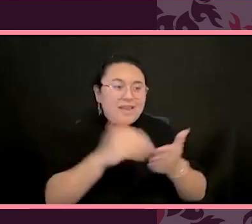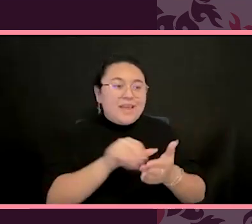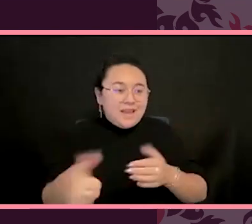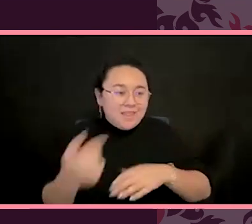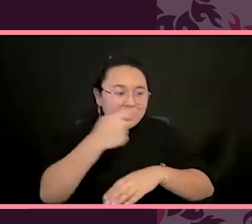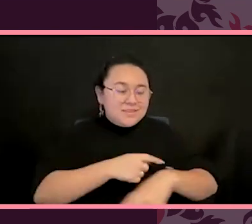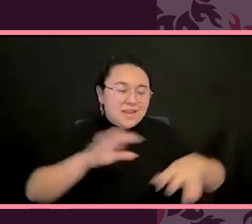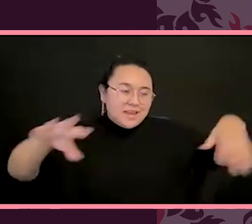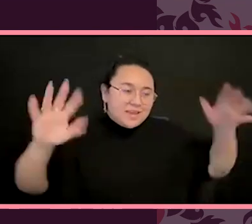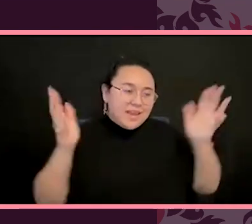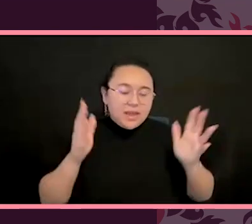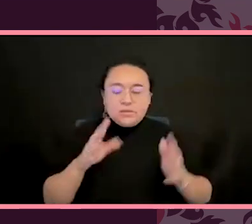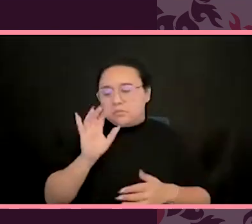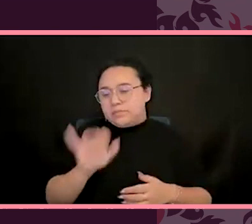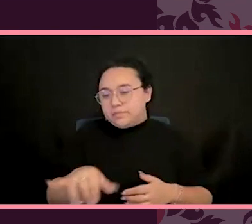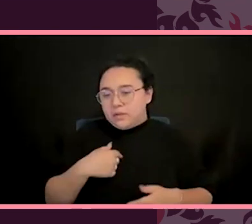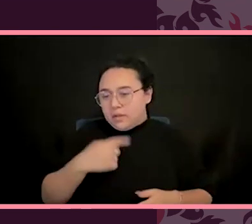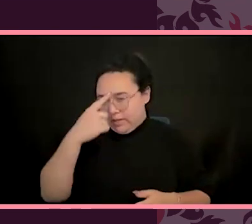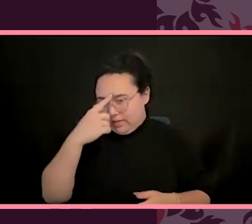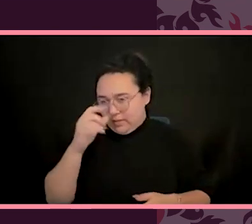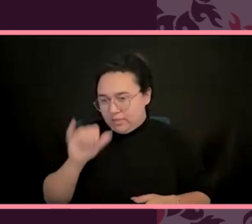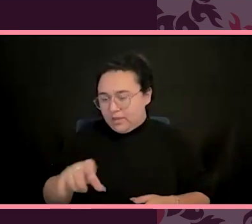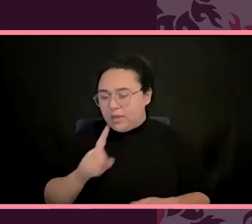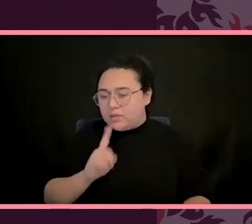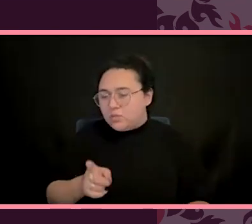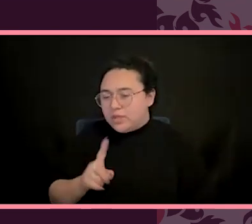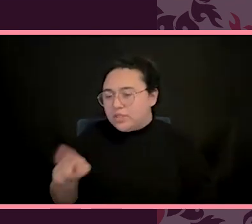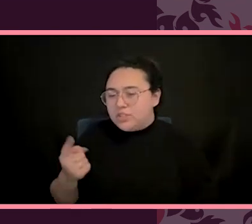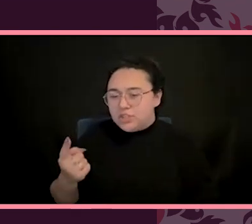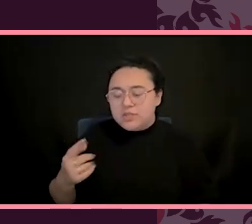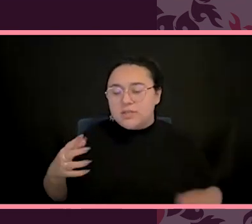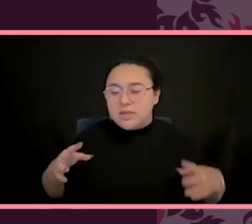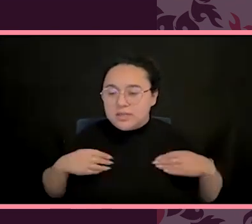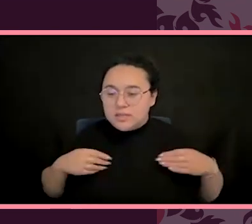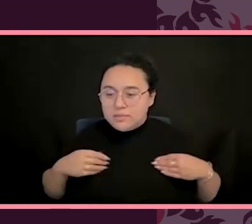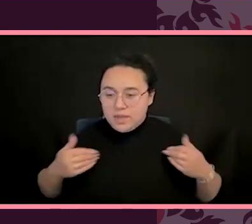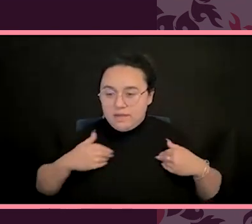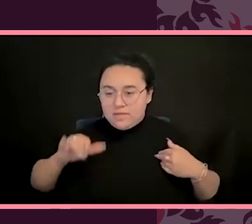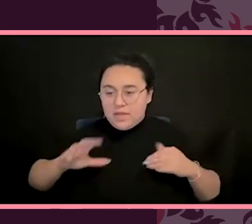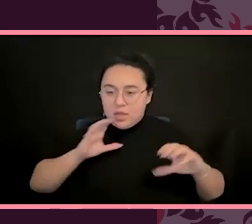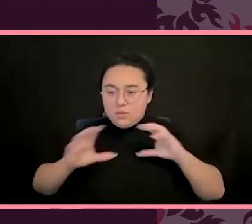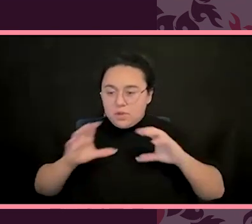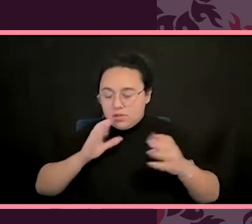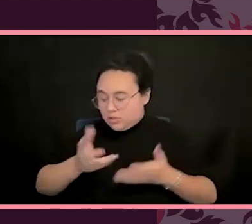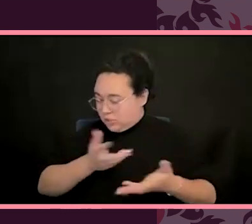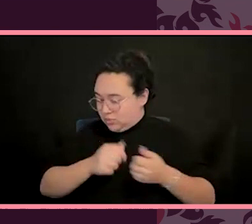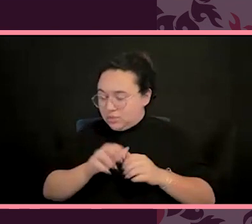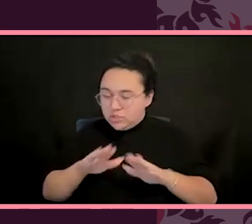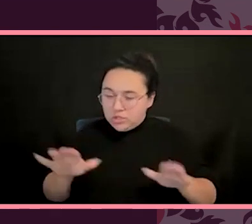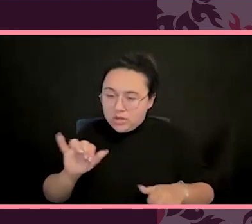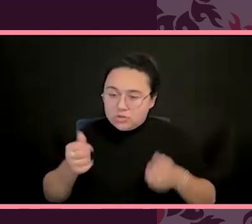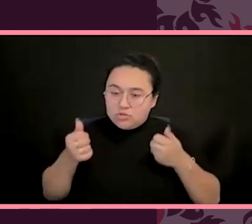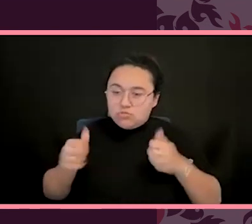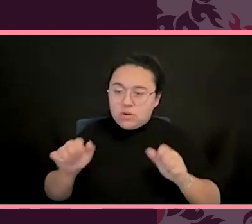day. But I think that it's really just accepting it and having that communication and then trying